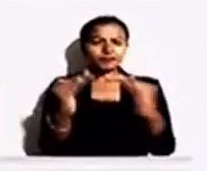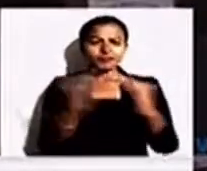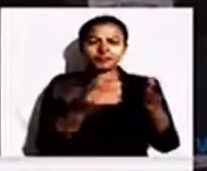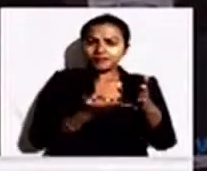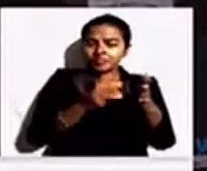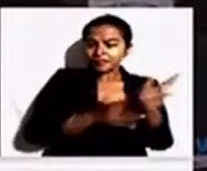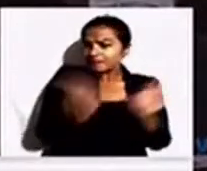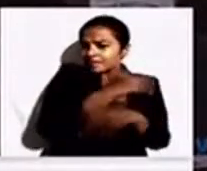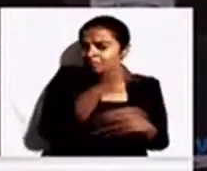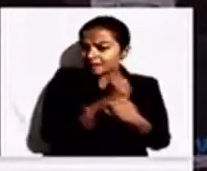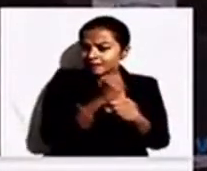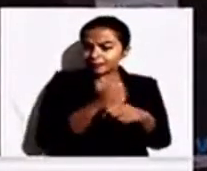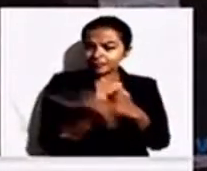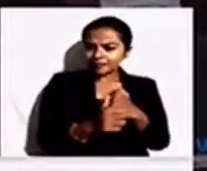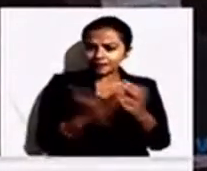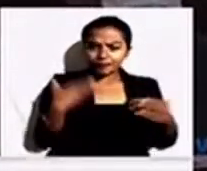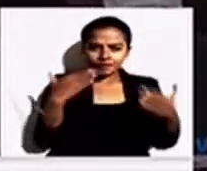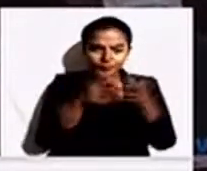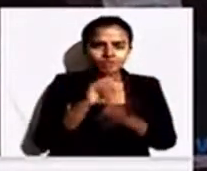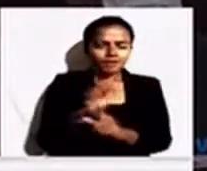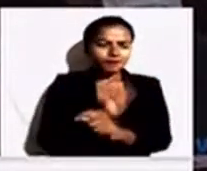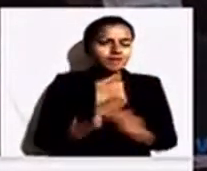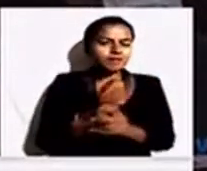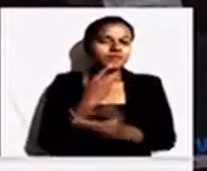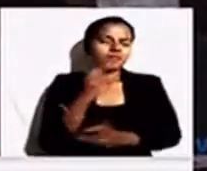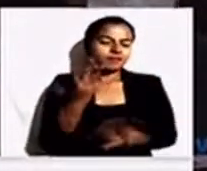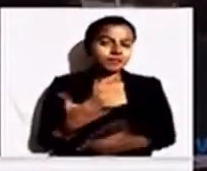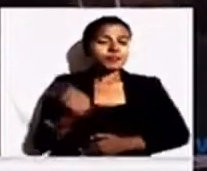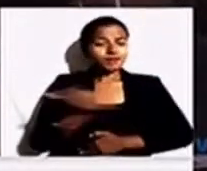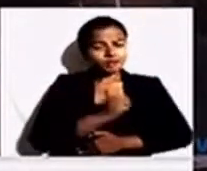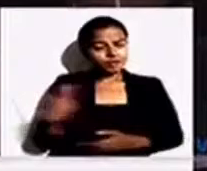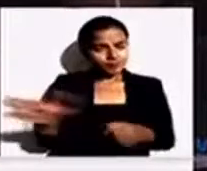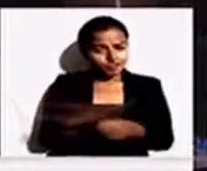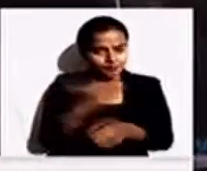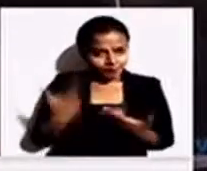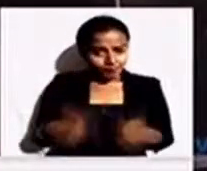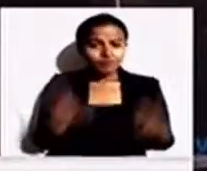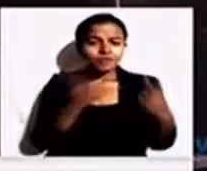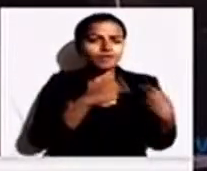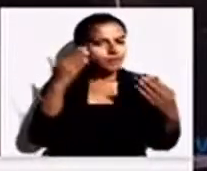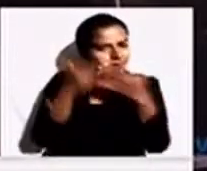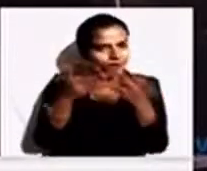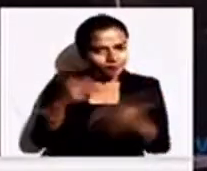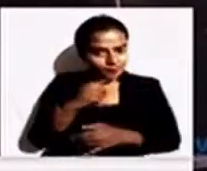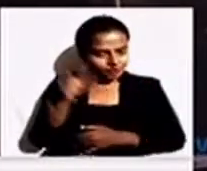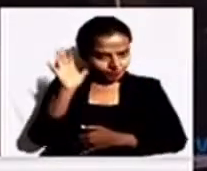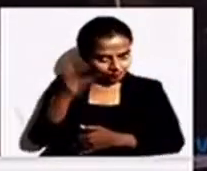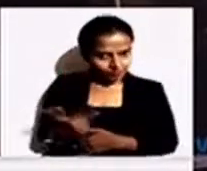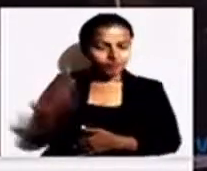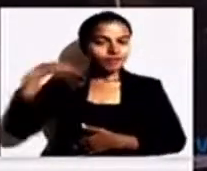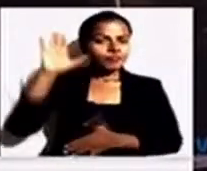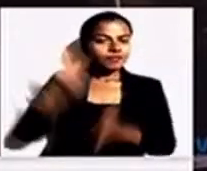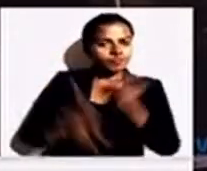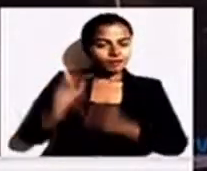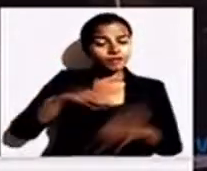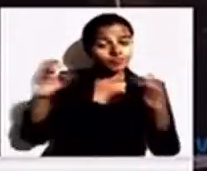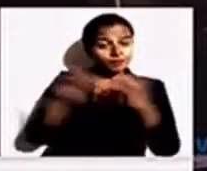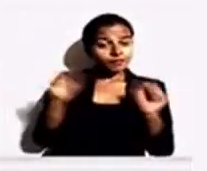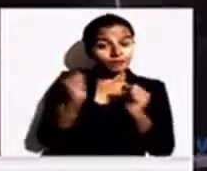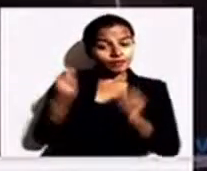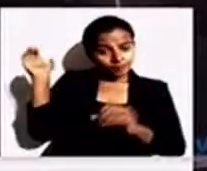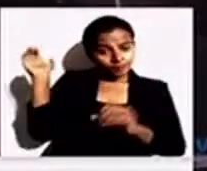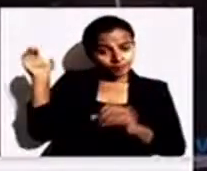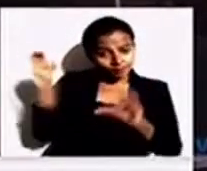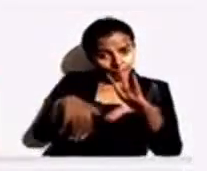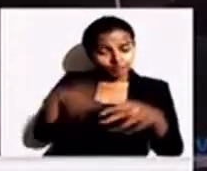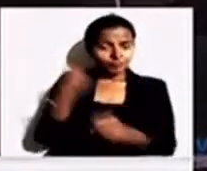reveal his plans. We wish to ask him to fulfill his responsibilities. There is a former minister from Badulla in the government who always brings up matters